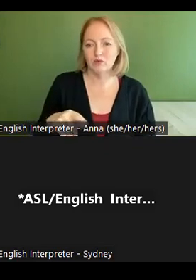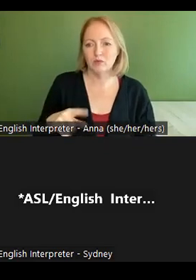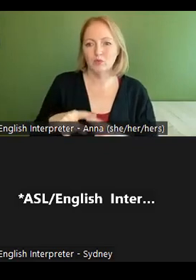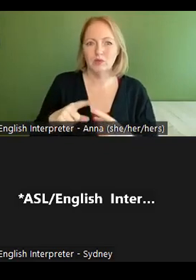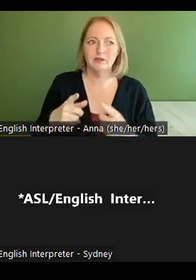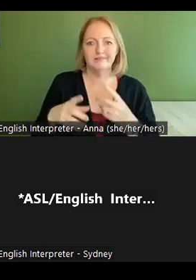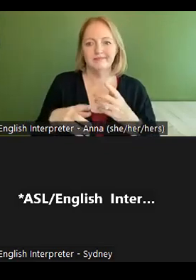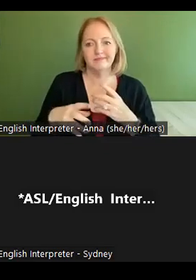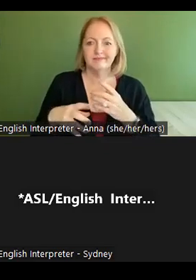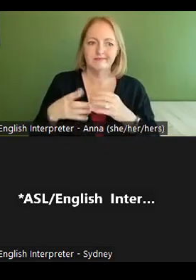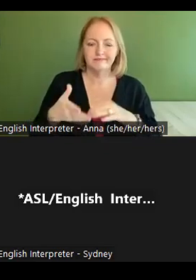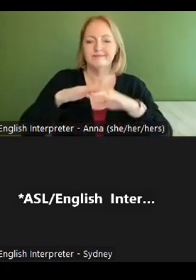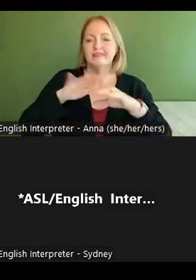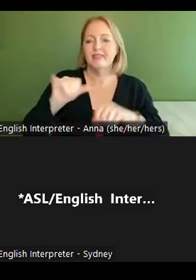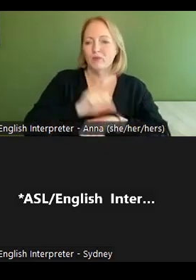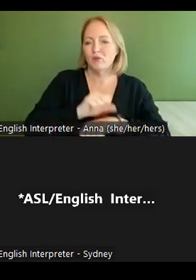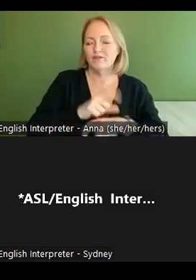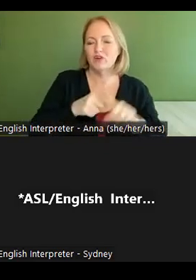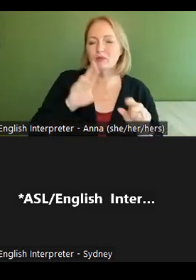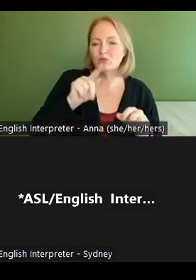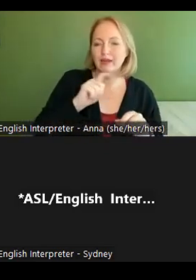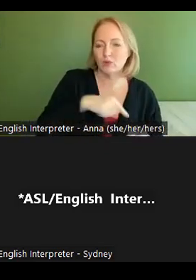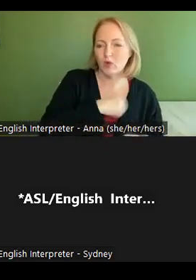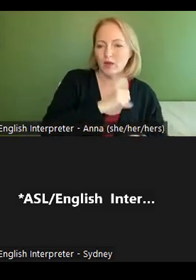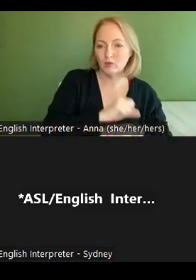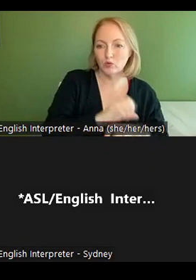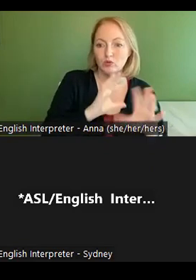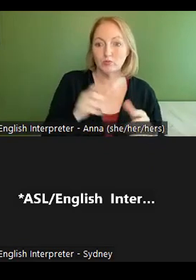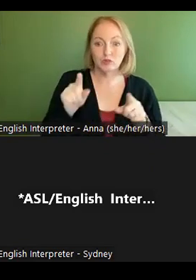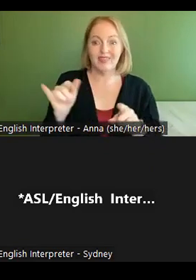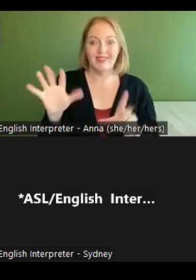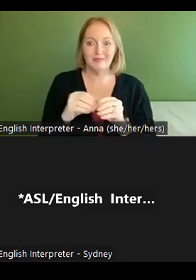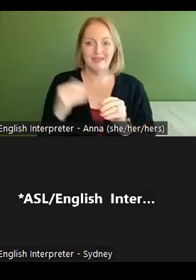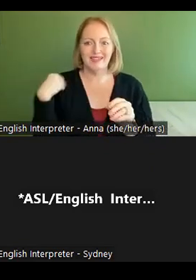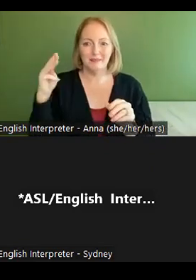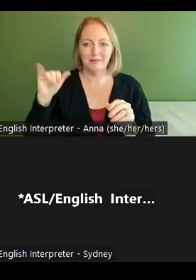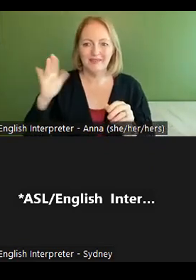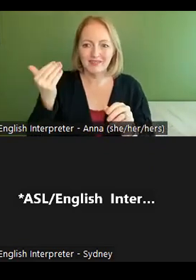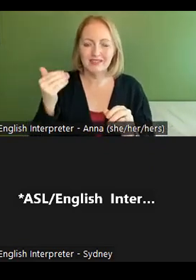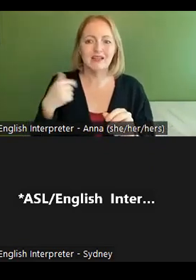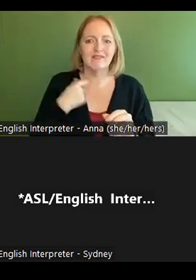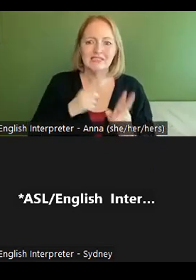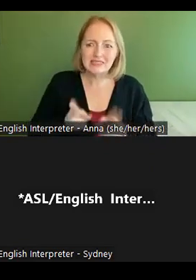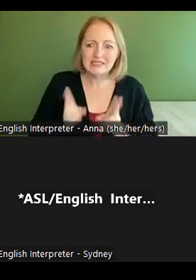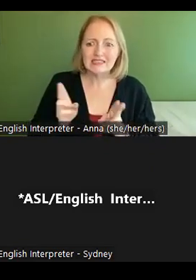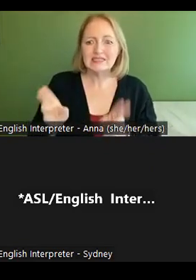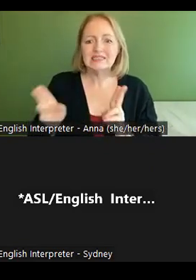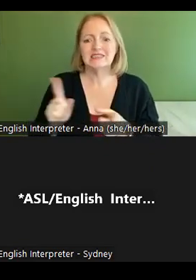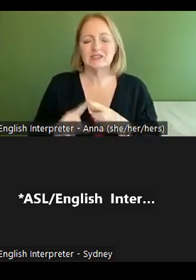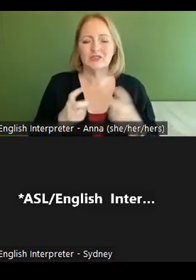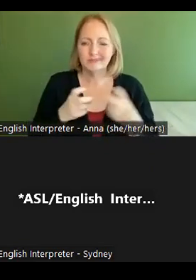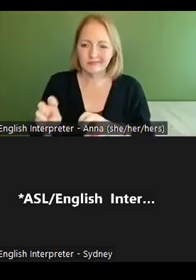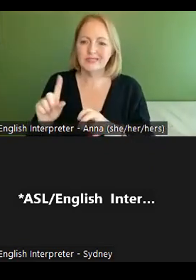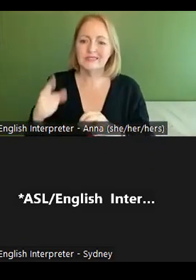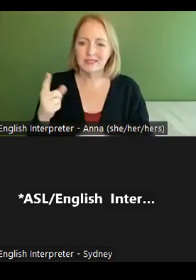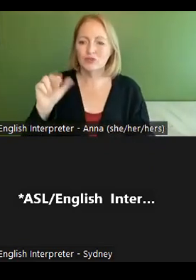Rate and Quality Work Group. We heard at that meeting the sense of urgency in the field to move to a single